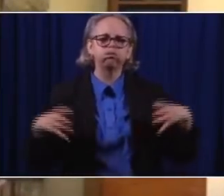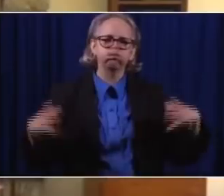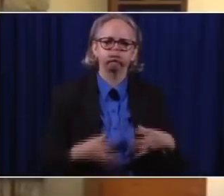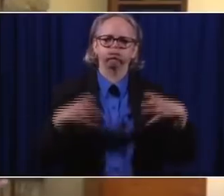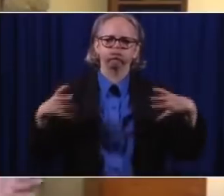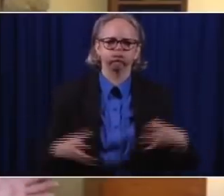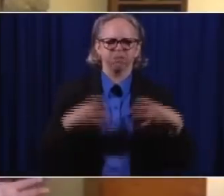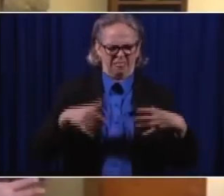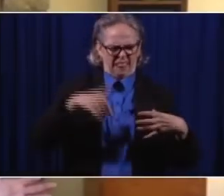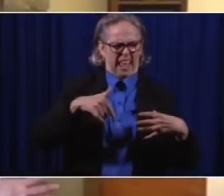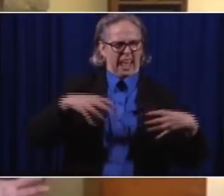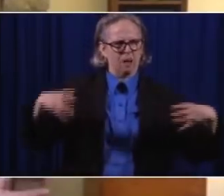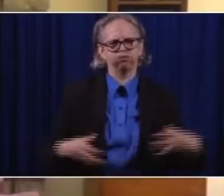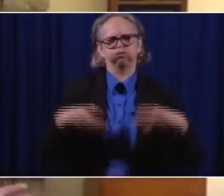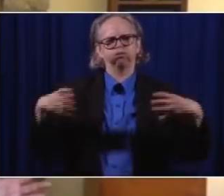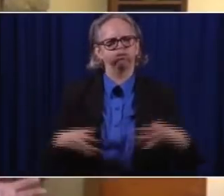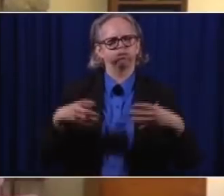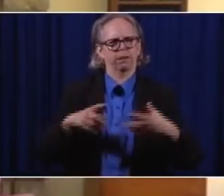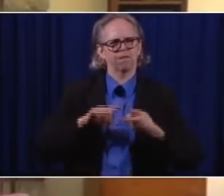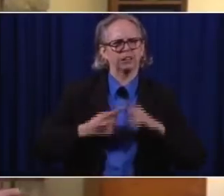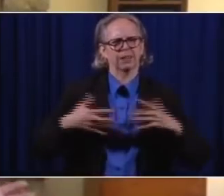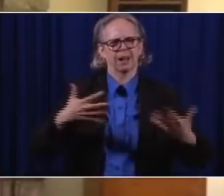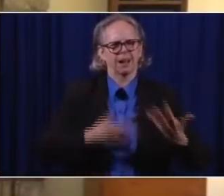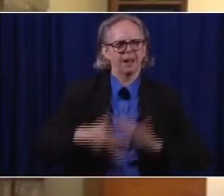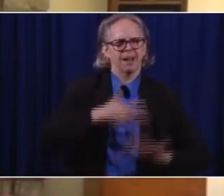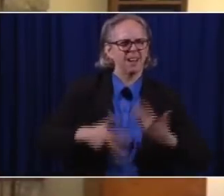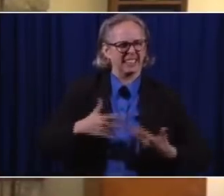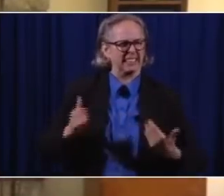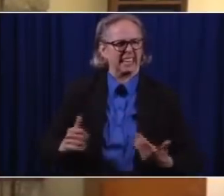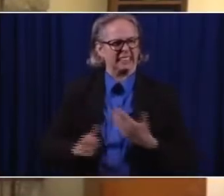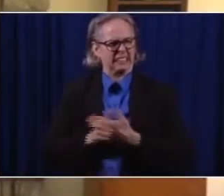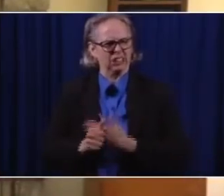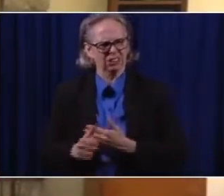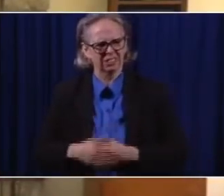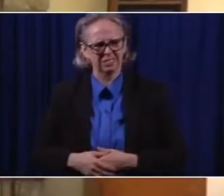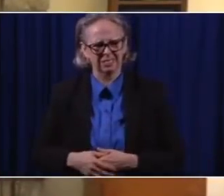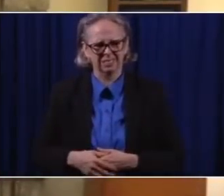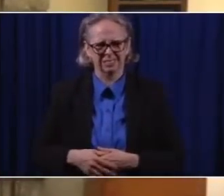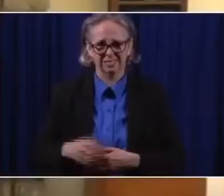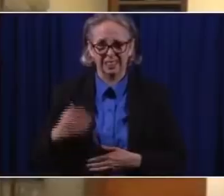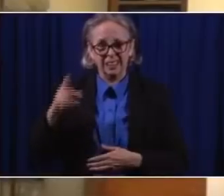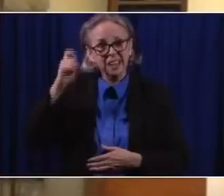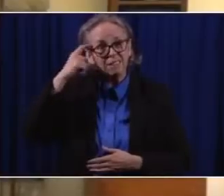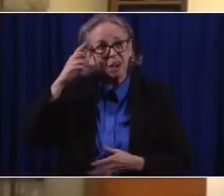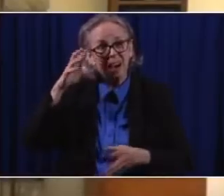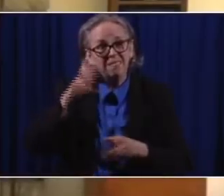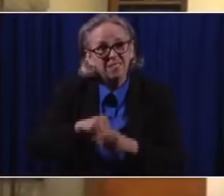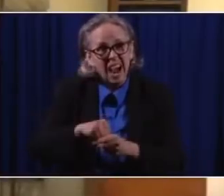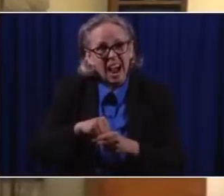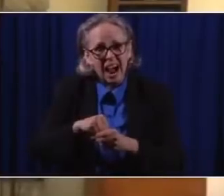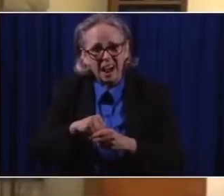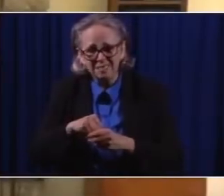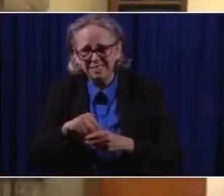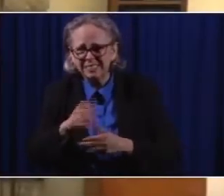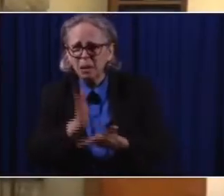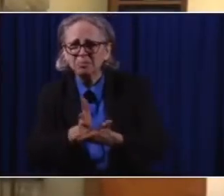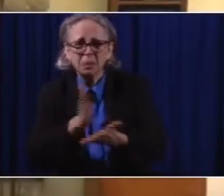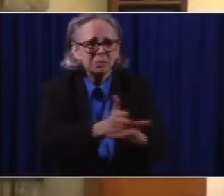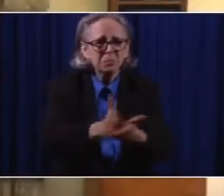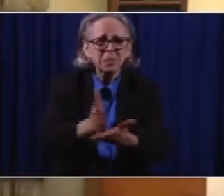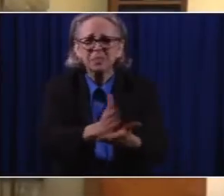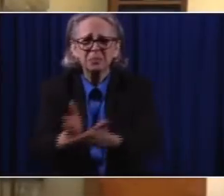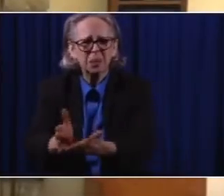that case, there's no rule we can issue or should. We just have to warn people. These are very dangerous situations. Be